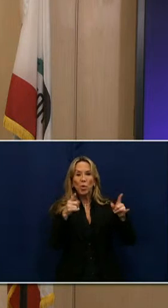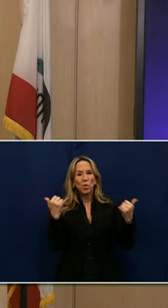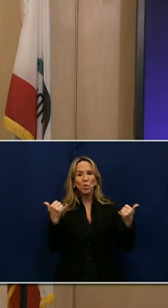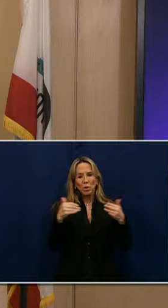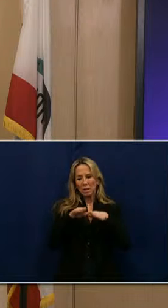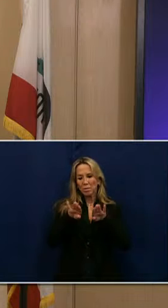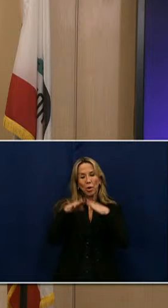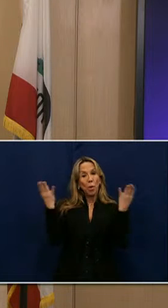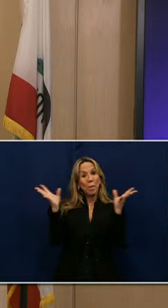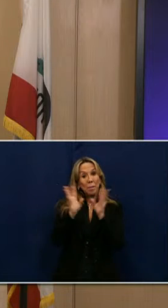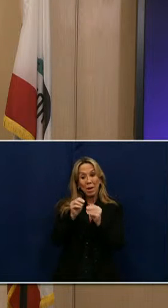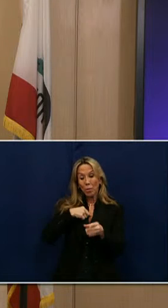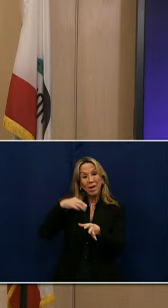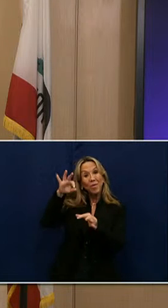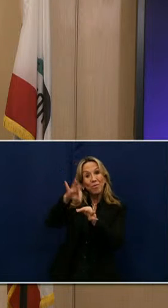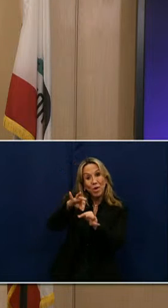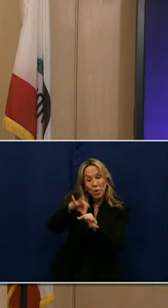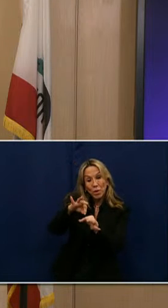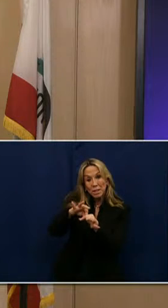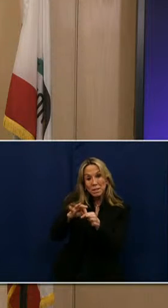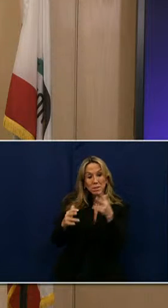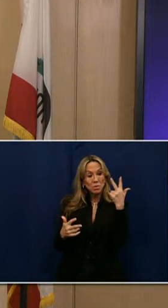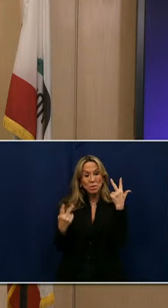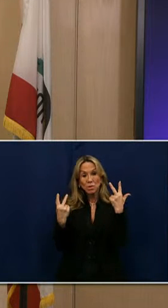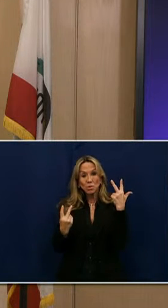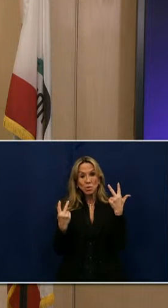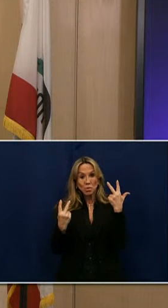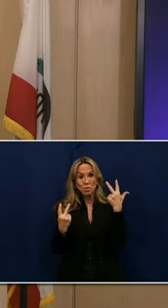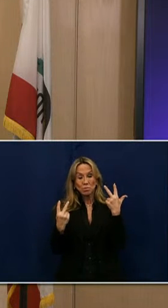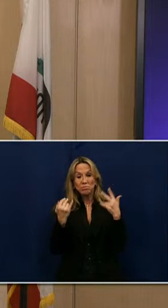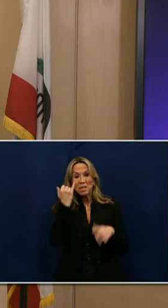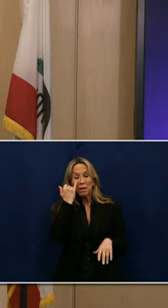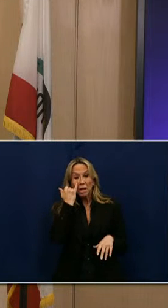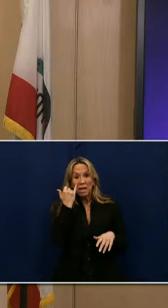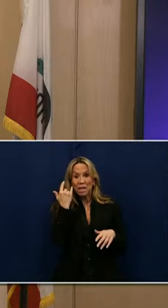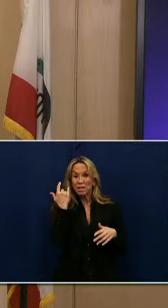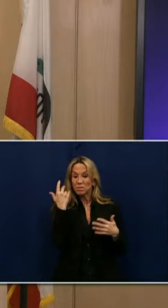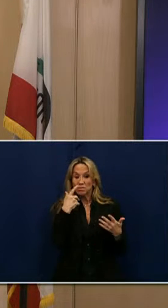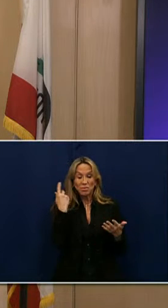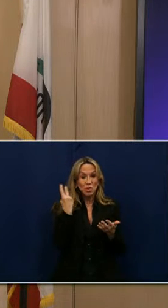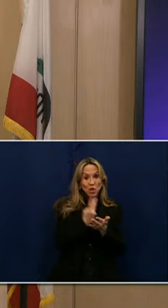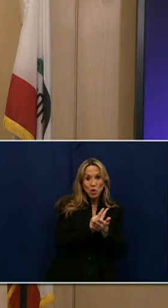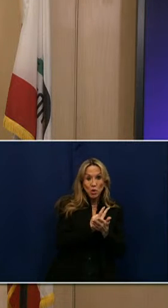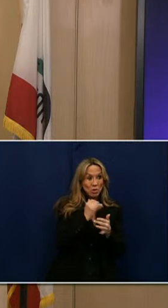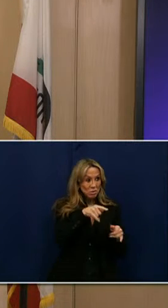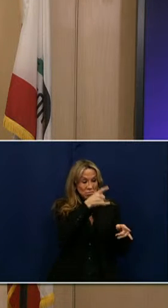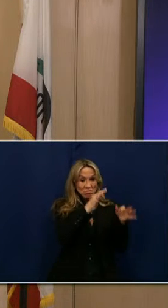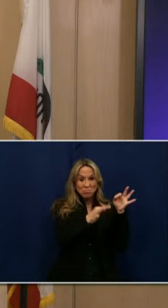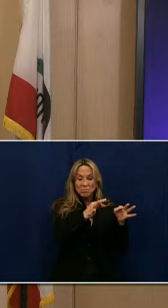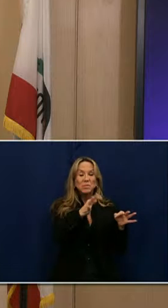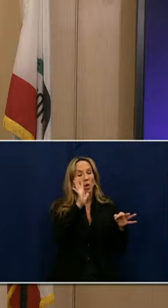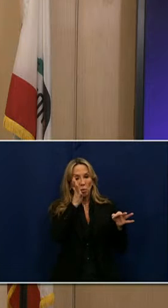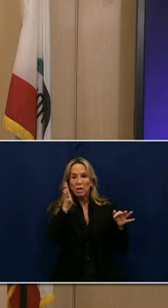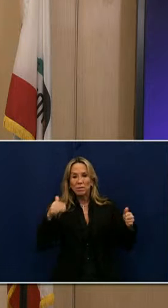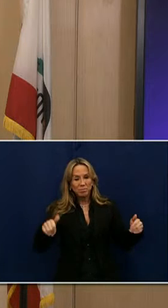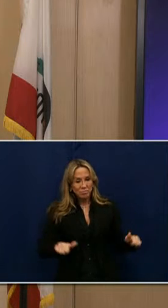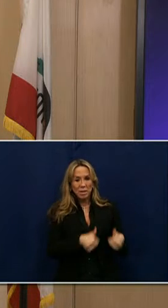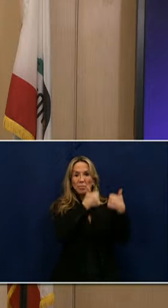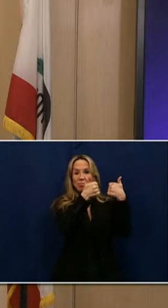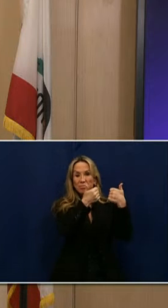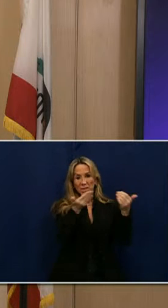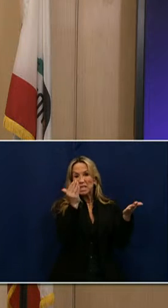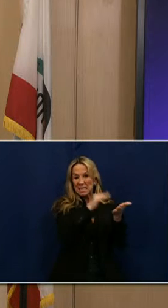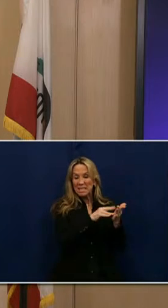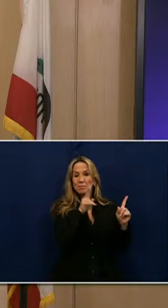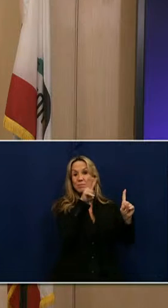today, voted 3-2 that if we lose this hearing, we will appeal that hearing, which means the majority of the Board of